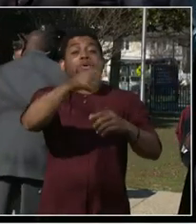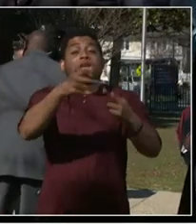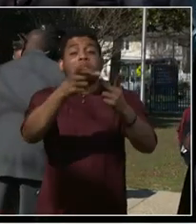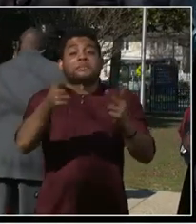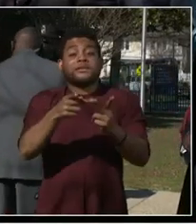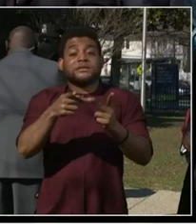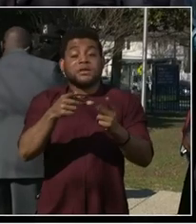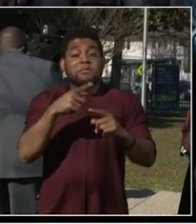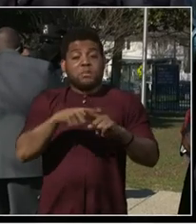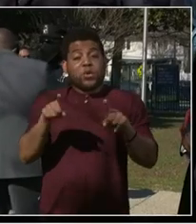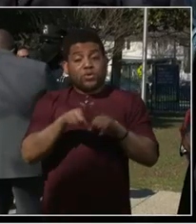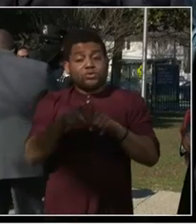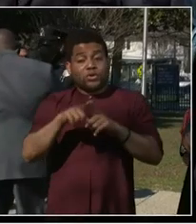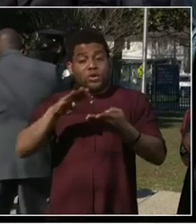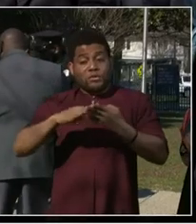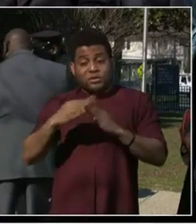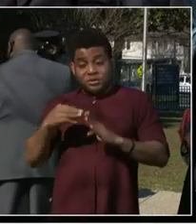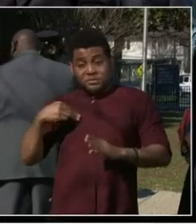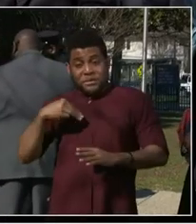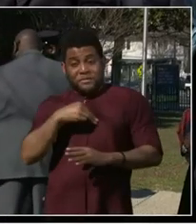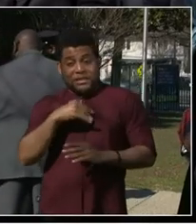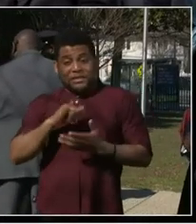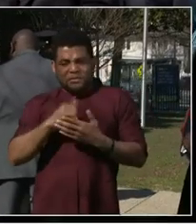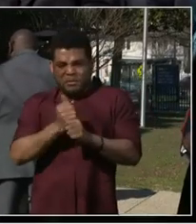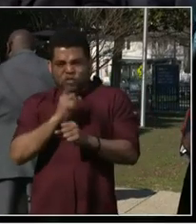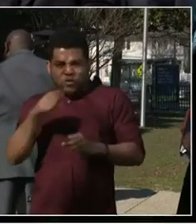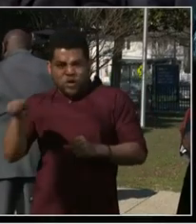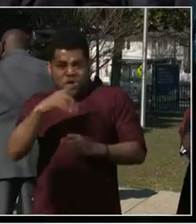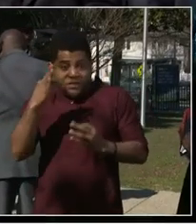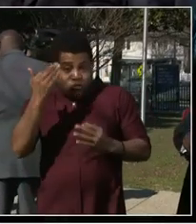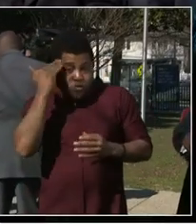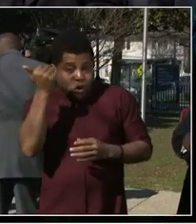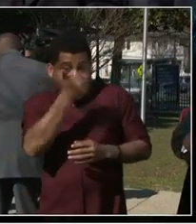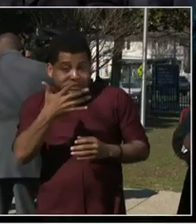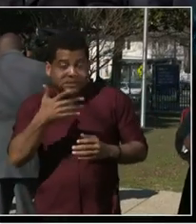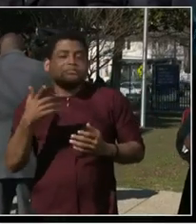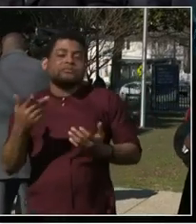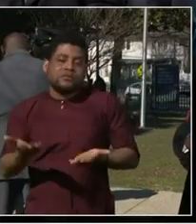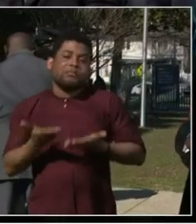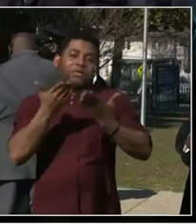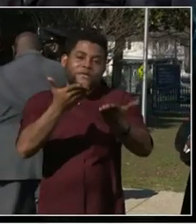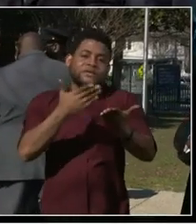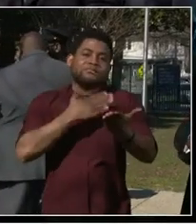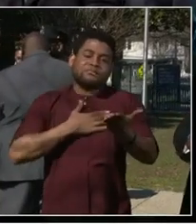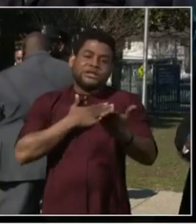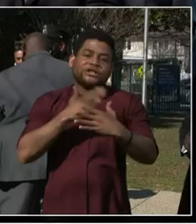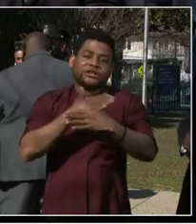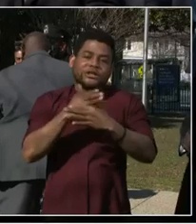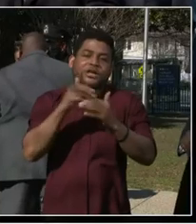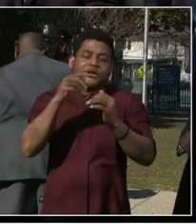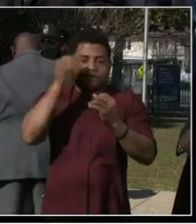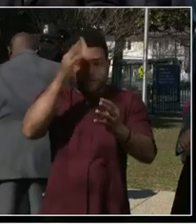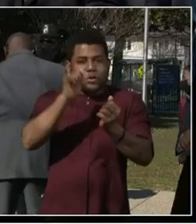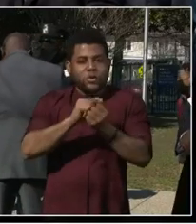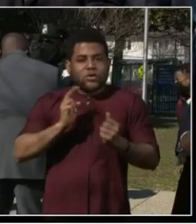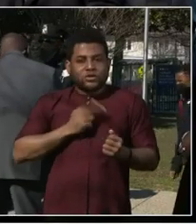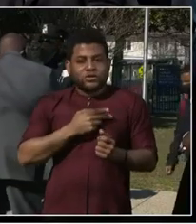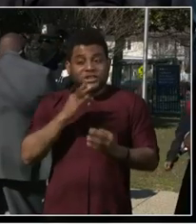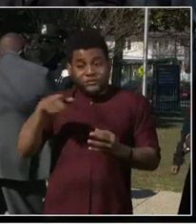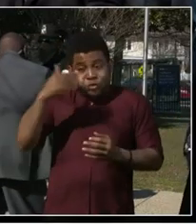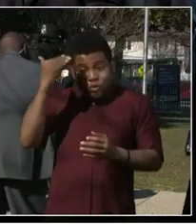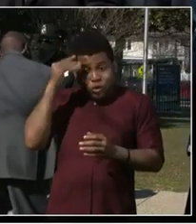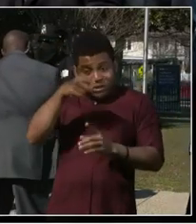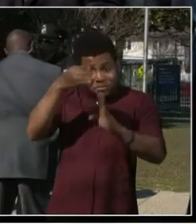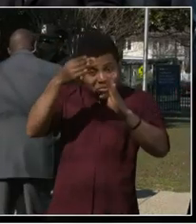members may have to offer that may help us in this case. If you know this person, there were crimes in a particular city where that